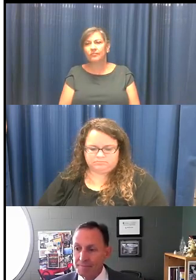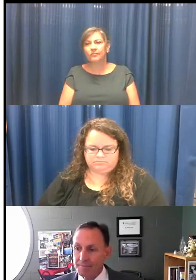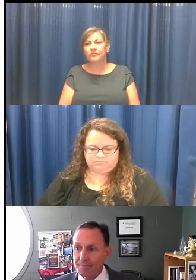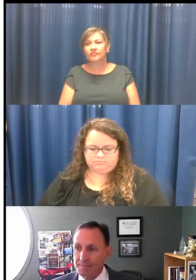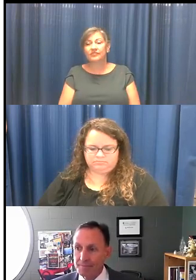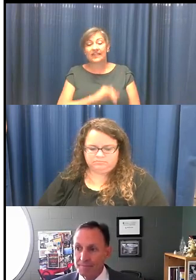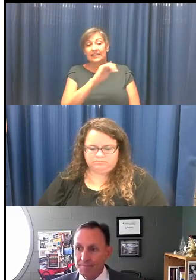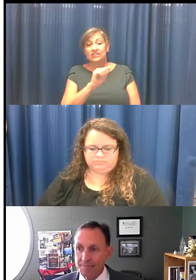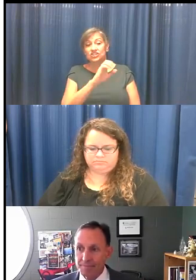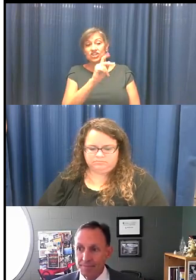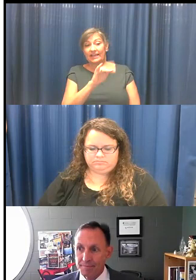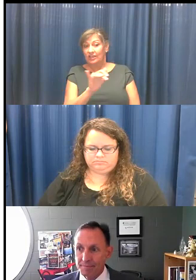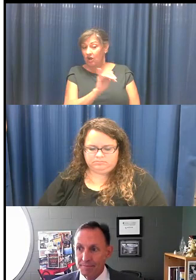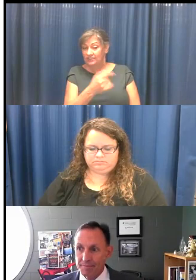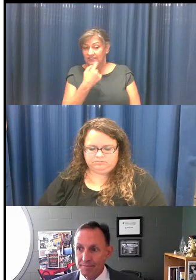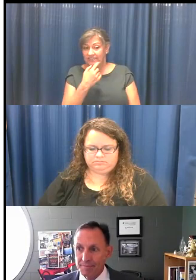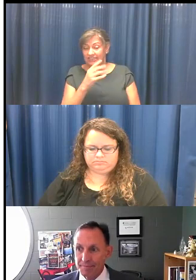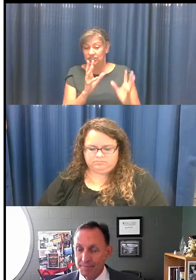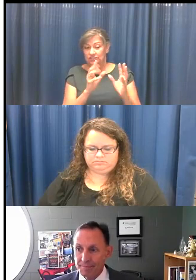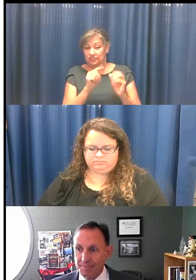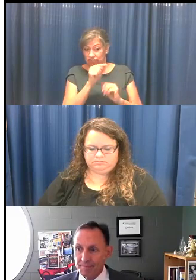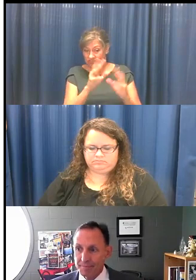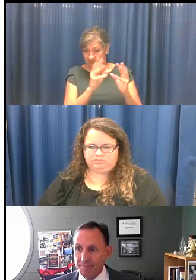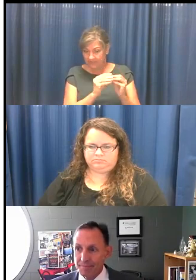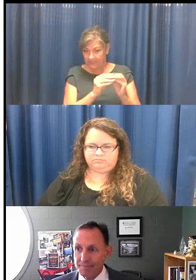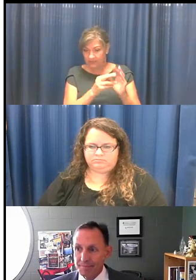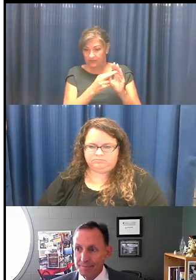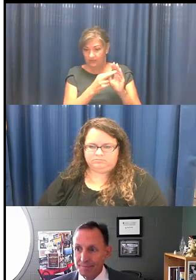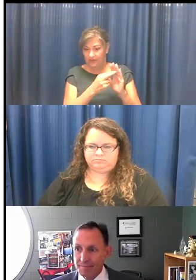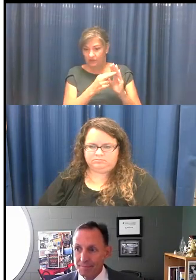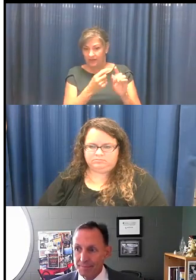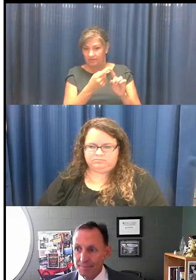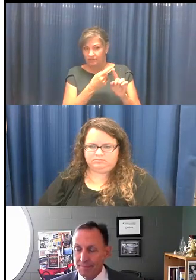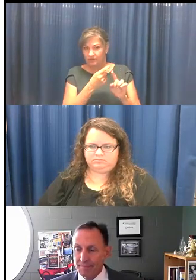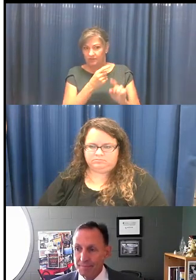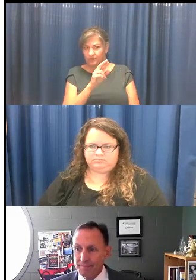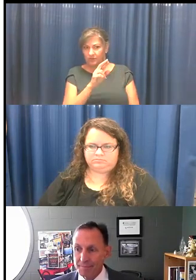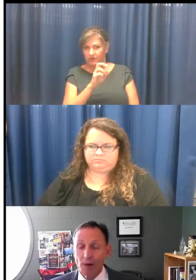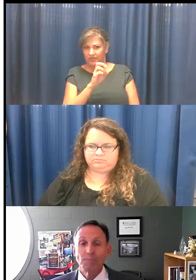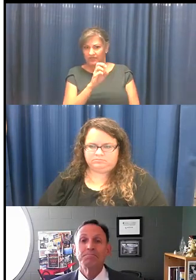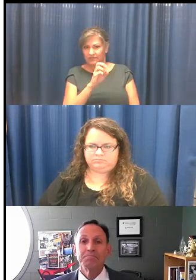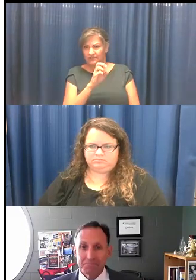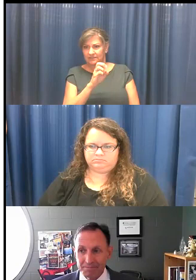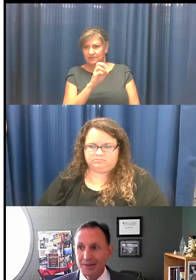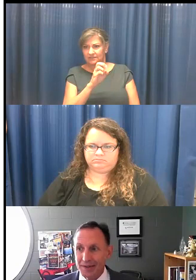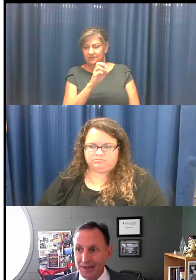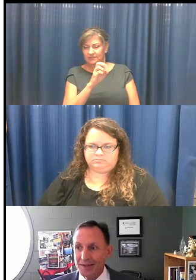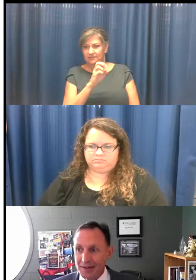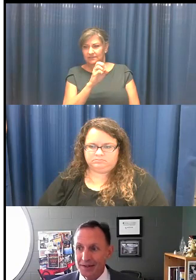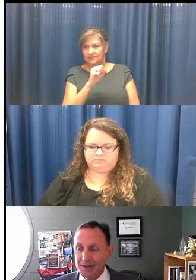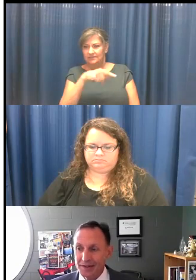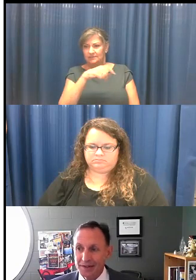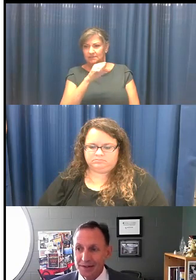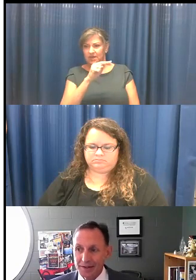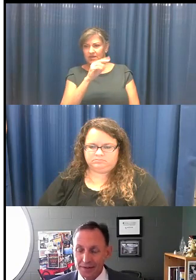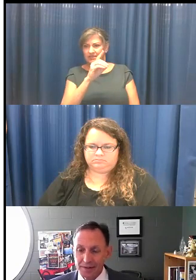Jackie also comments she's meeting with a rep from Respondus later today. So Respondus turns out to